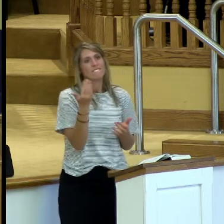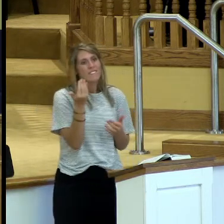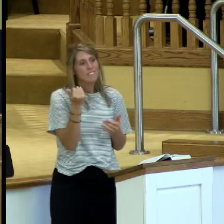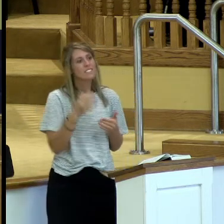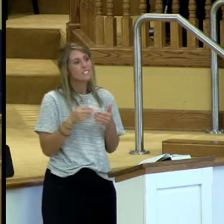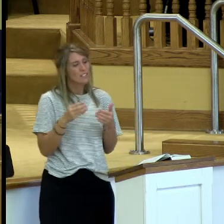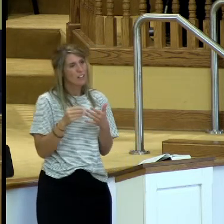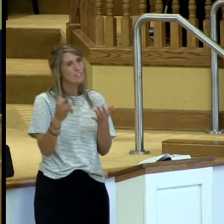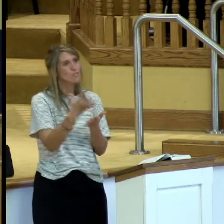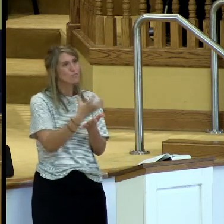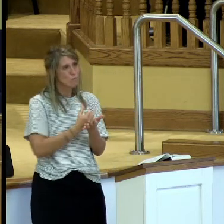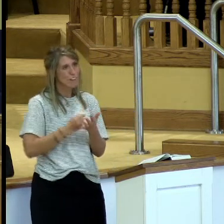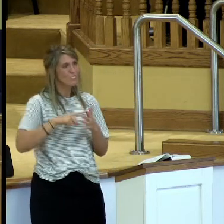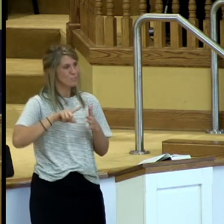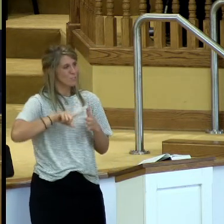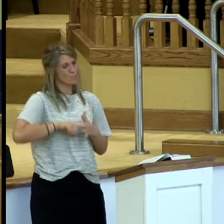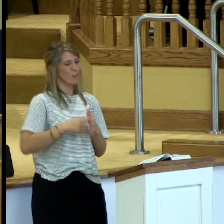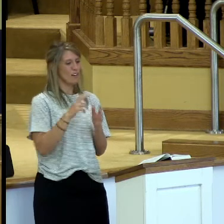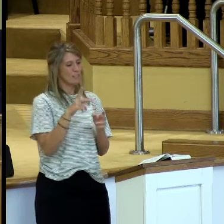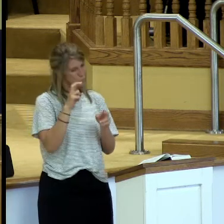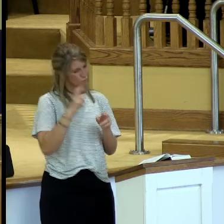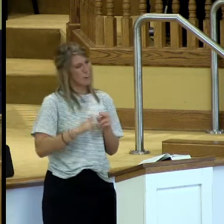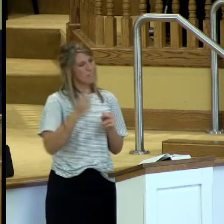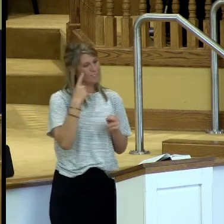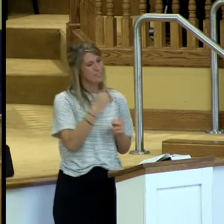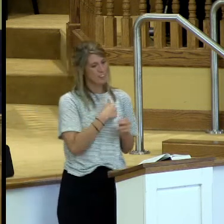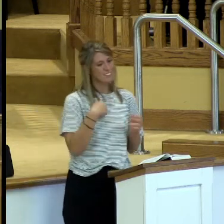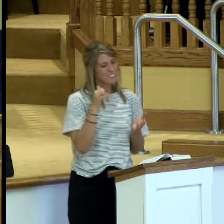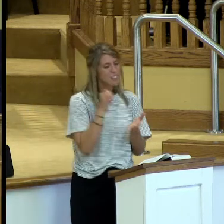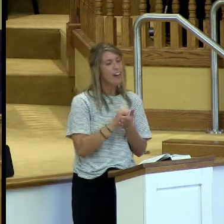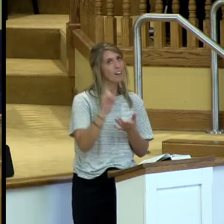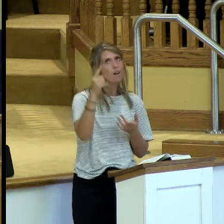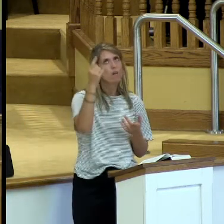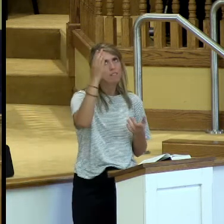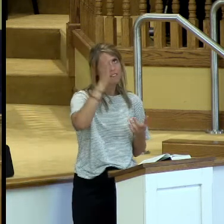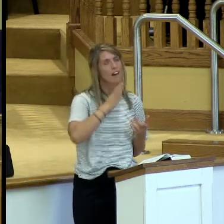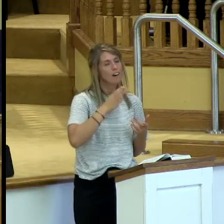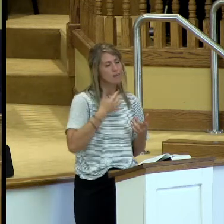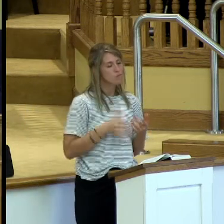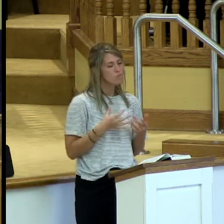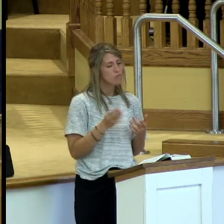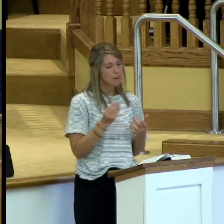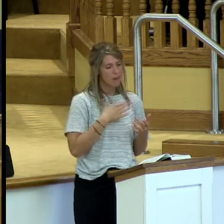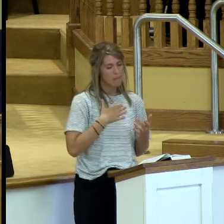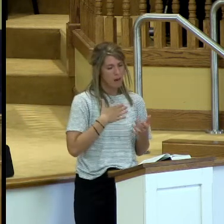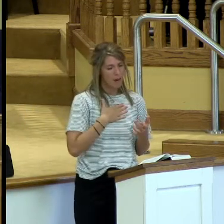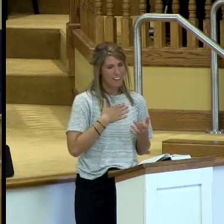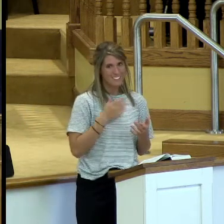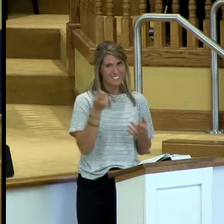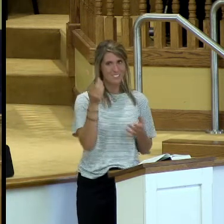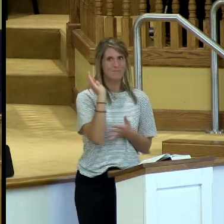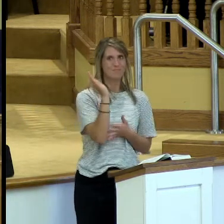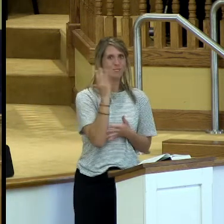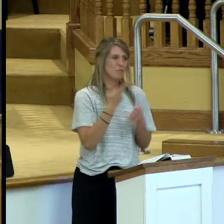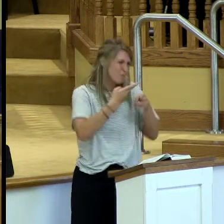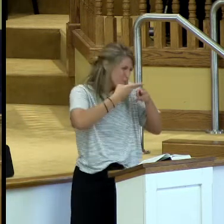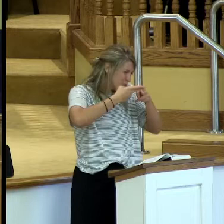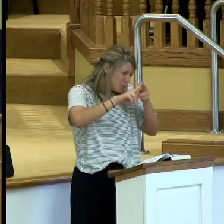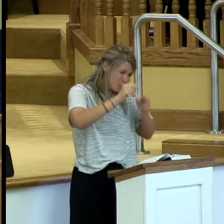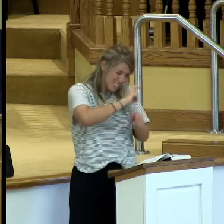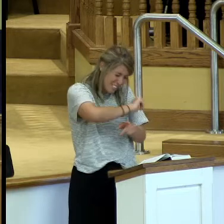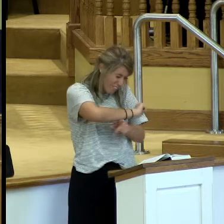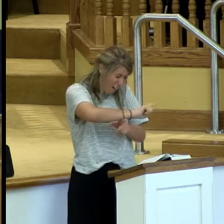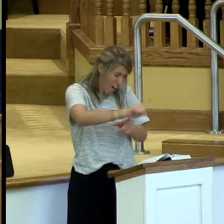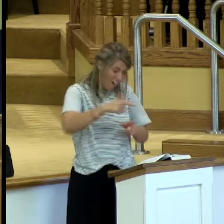$13,515 was raised for startup costs for our church. That's God. And my presentation was probably the shortest one